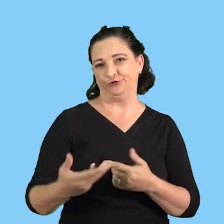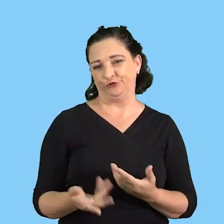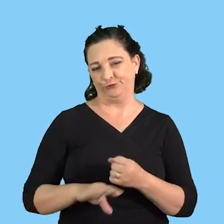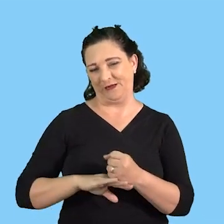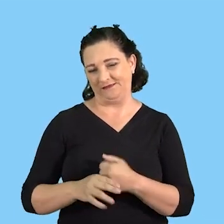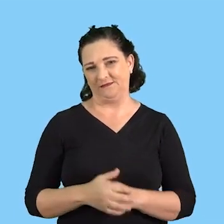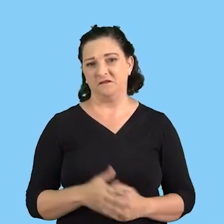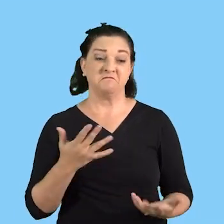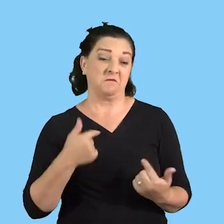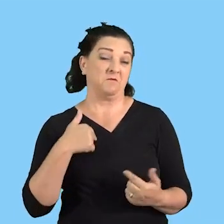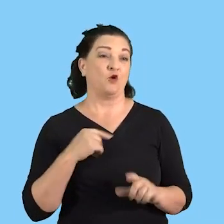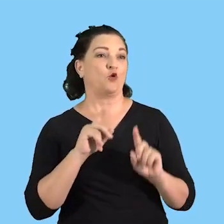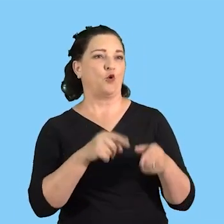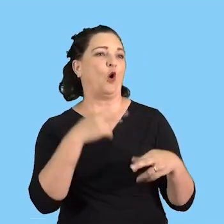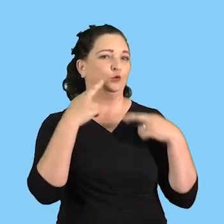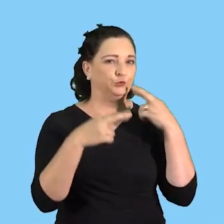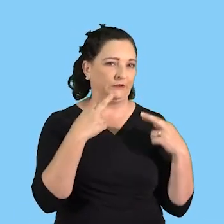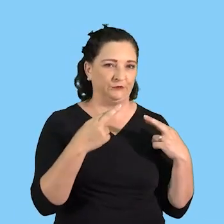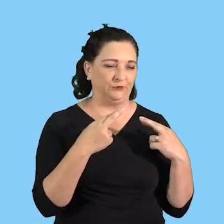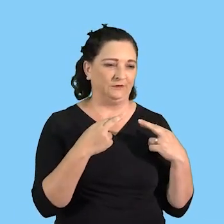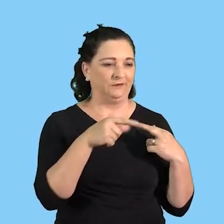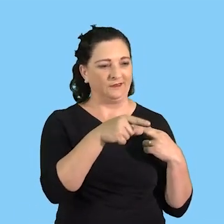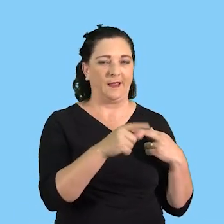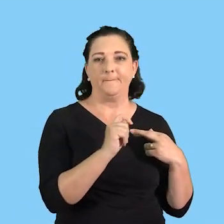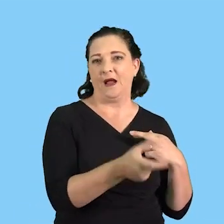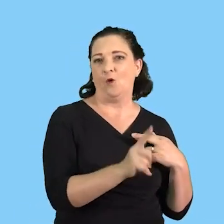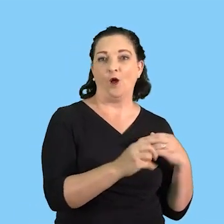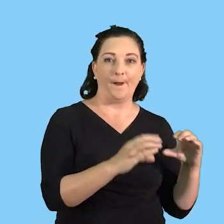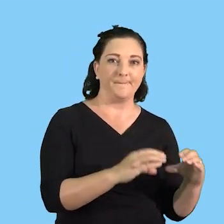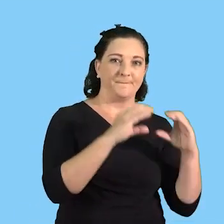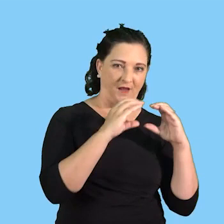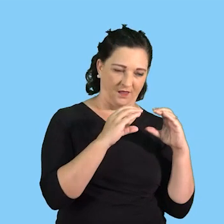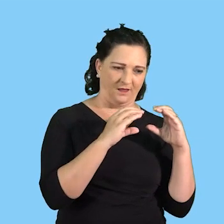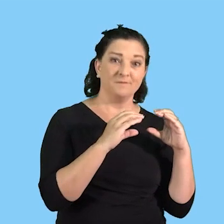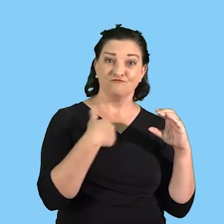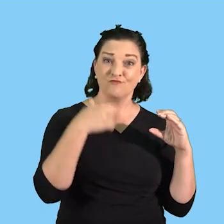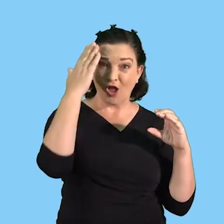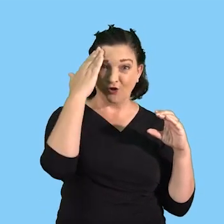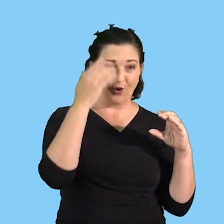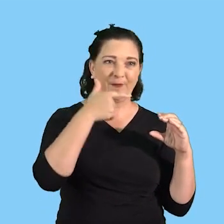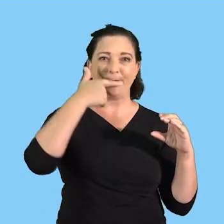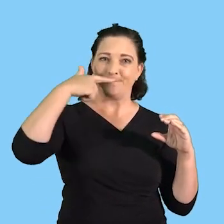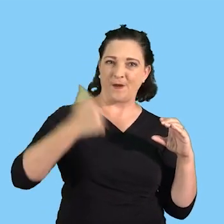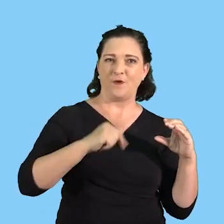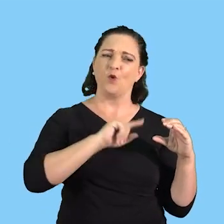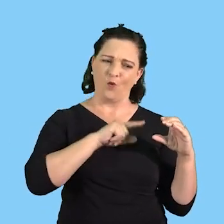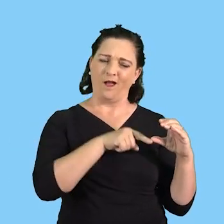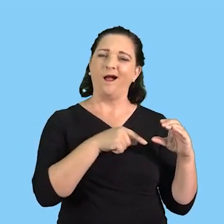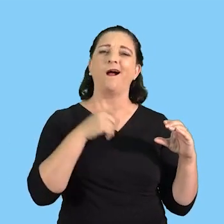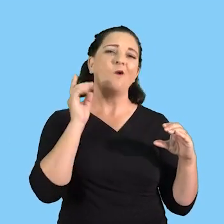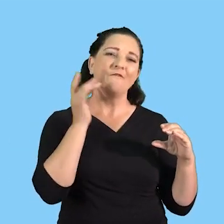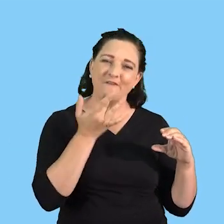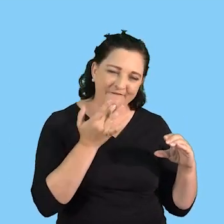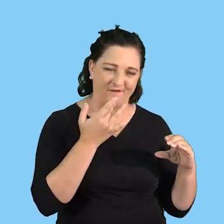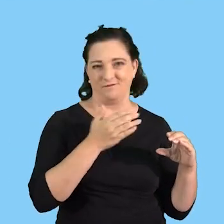might go to my favorite restaurant and buy a burger. So I already know that this burger tastes good because it's my favorite